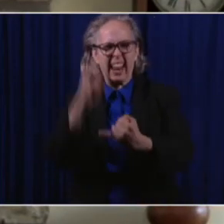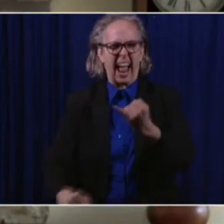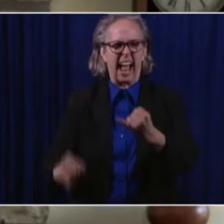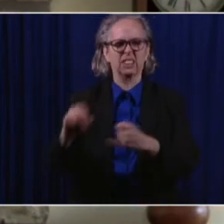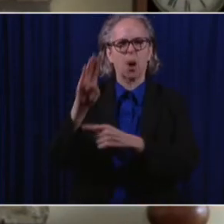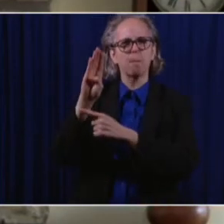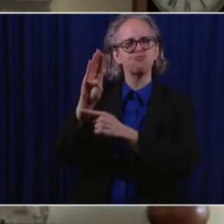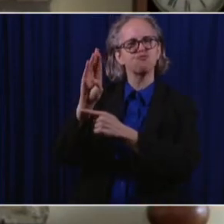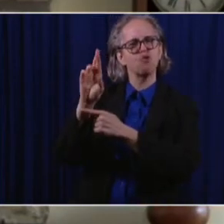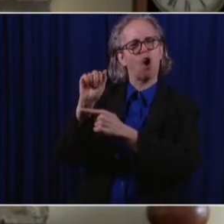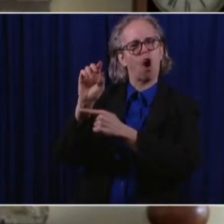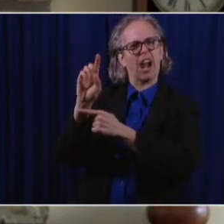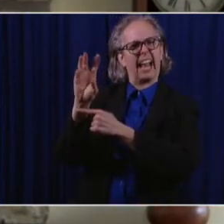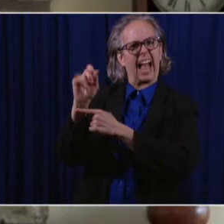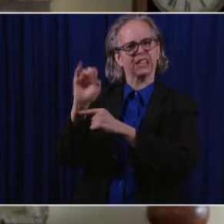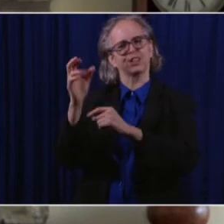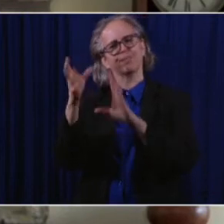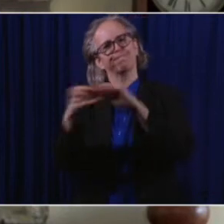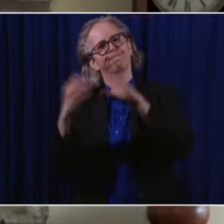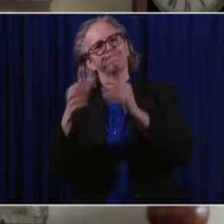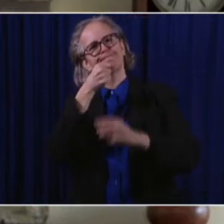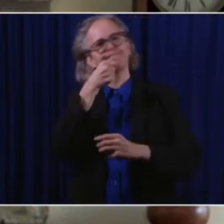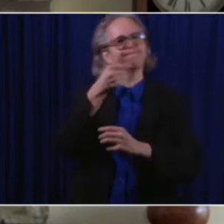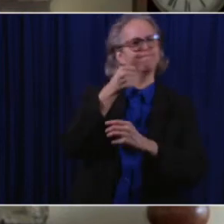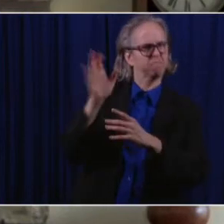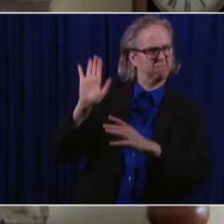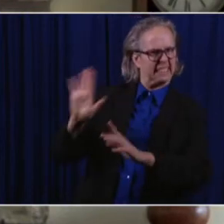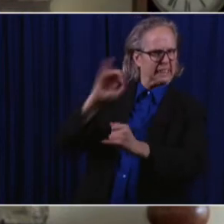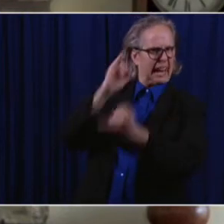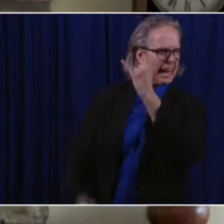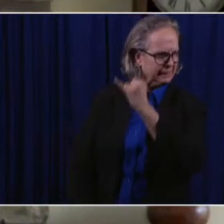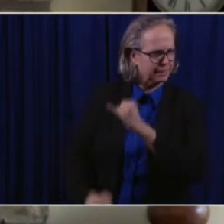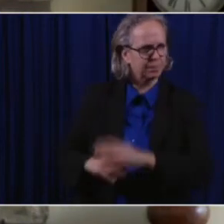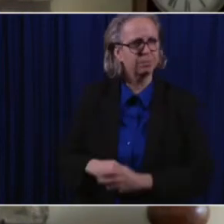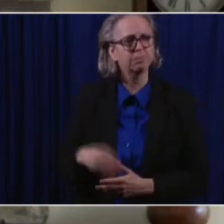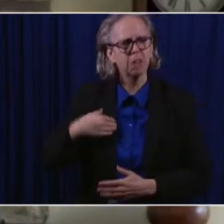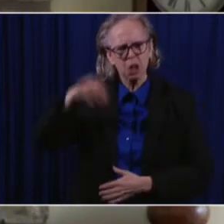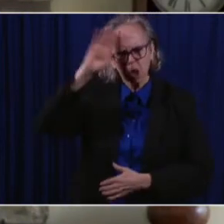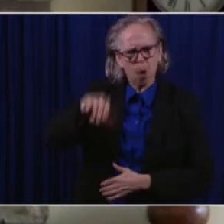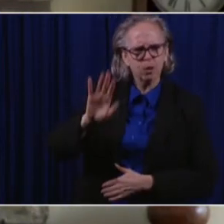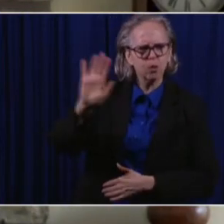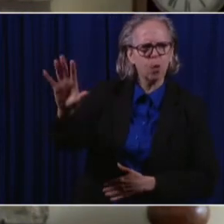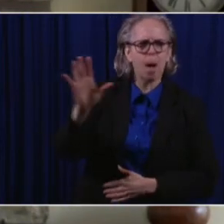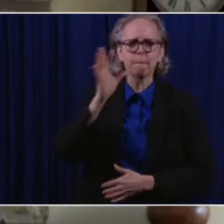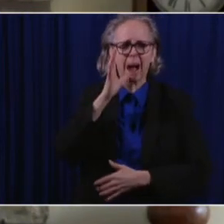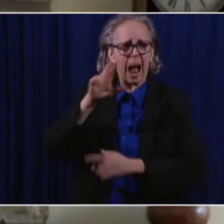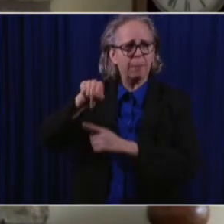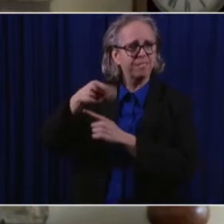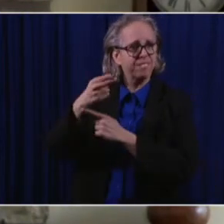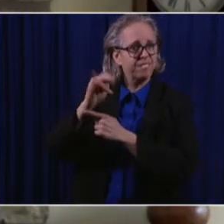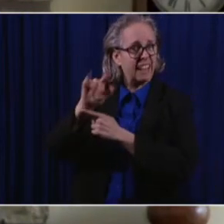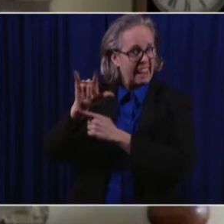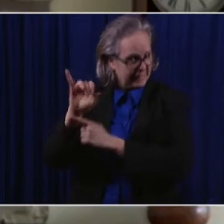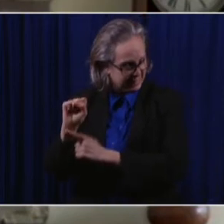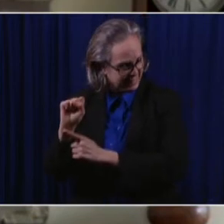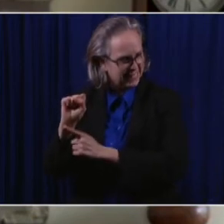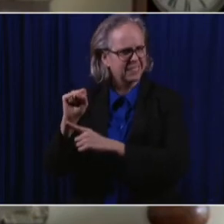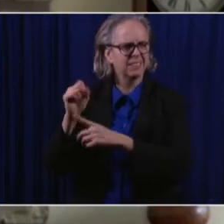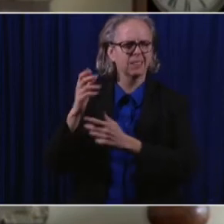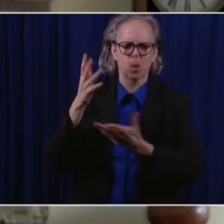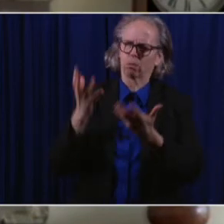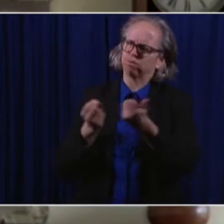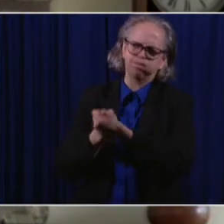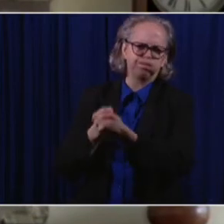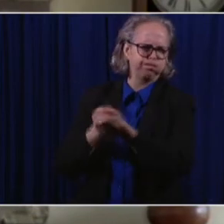to seeing you. I know your mom, Phyllis, is a great, great fan, and she'll be tuning in as she always does as